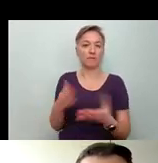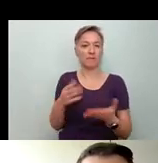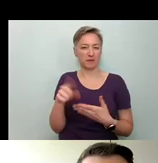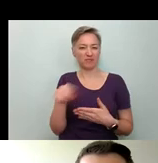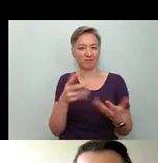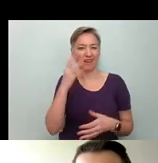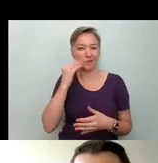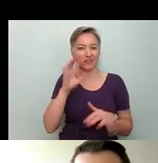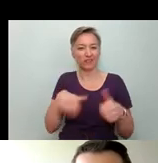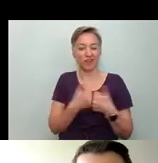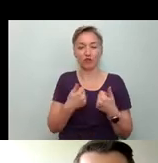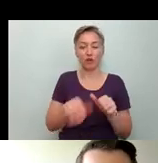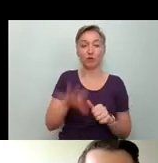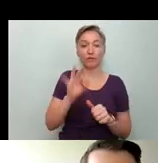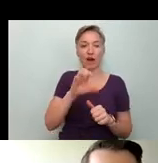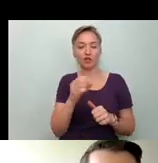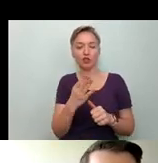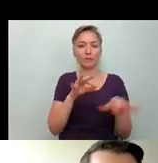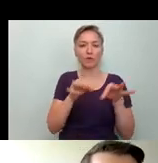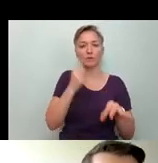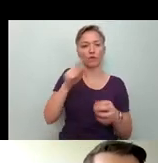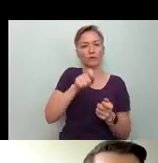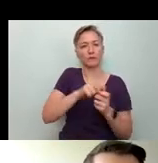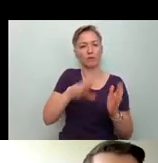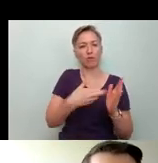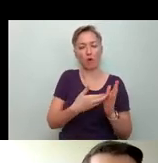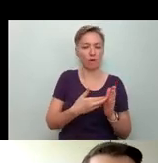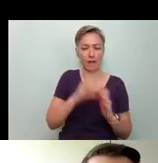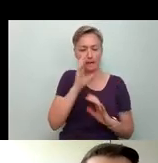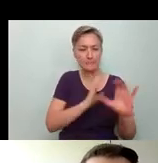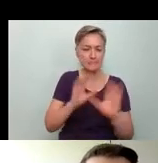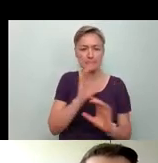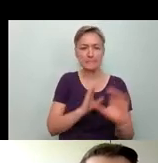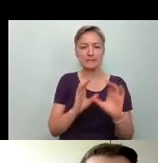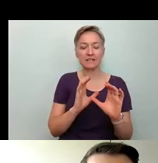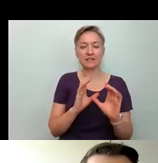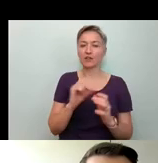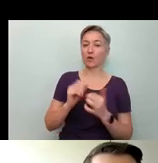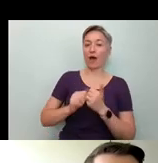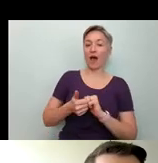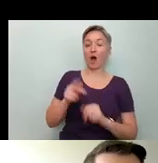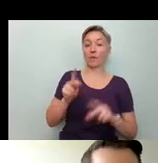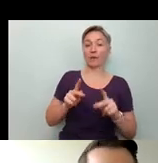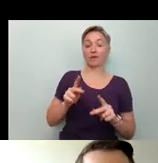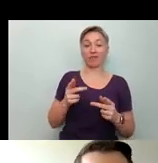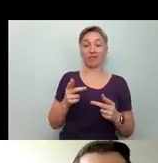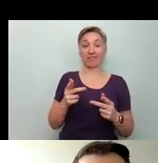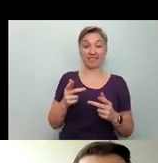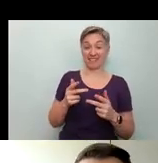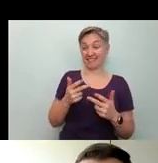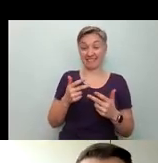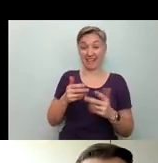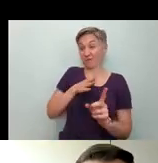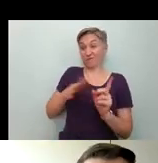to find a job description for a particular role, and really the way that I think most people have kind of worked around the system is to utilize